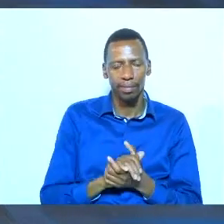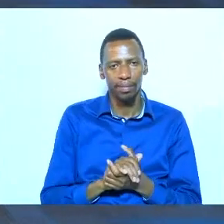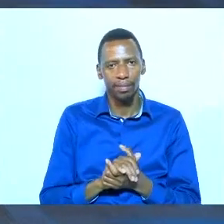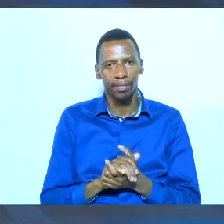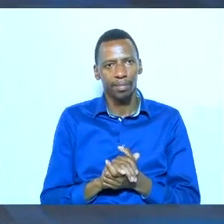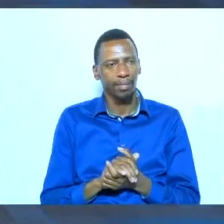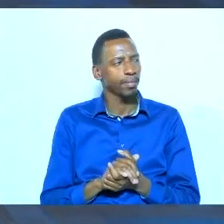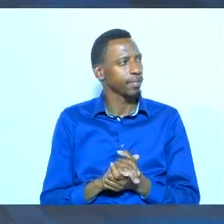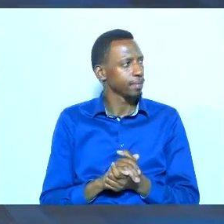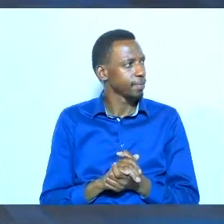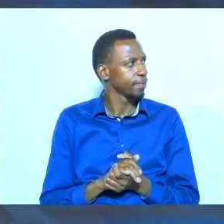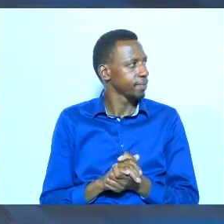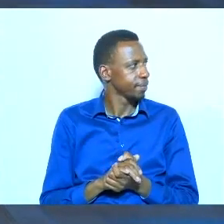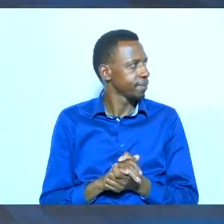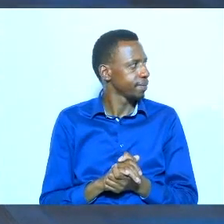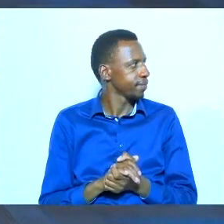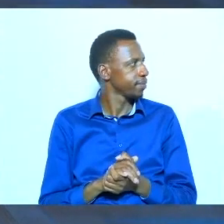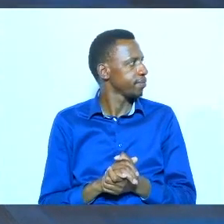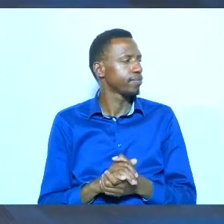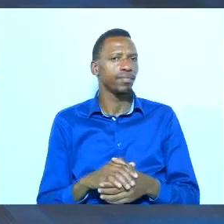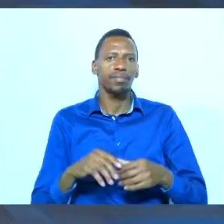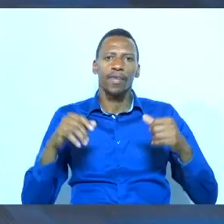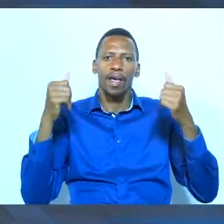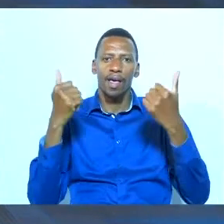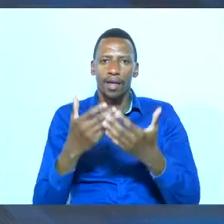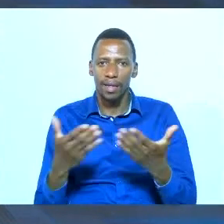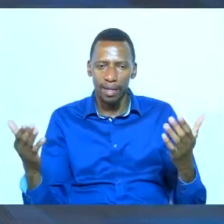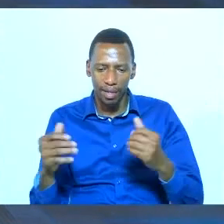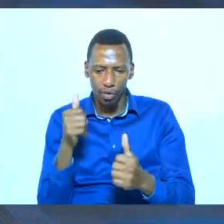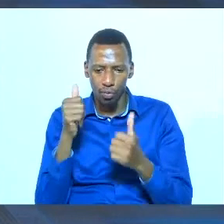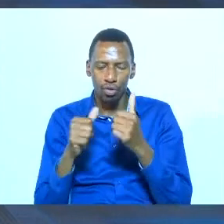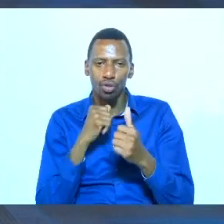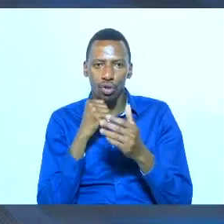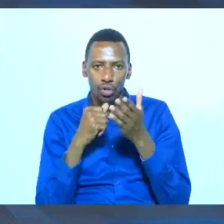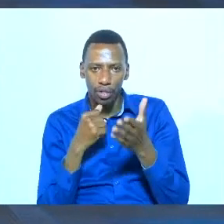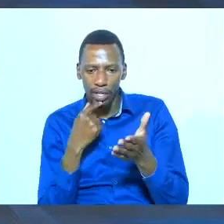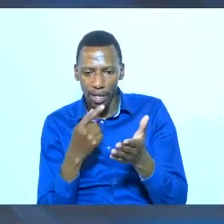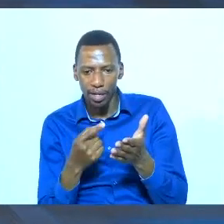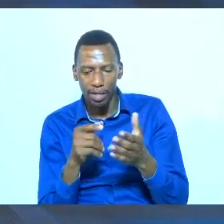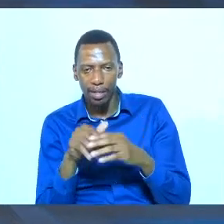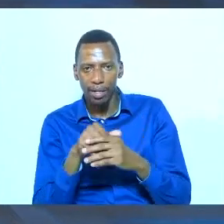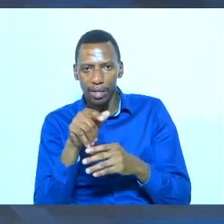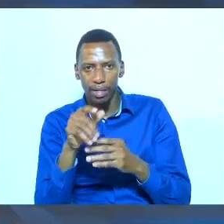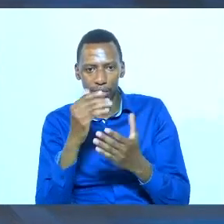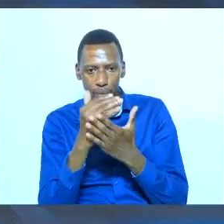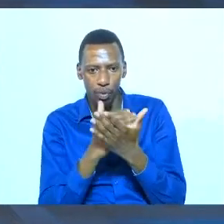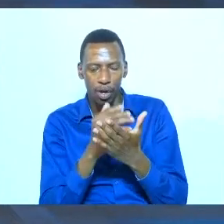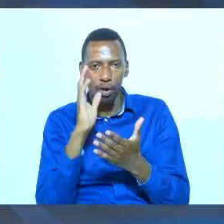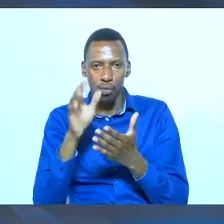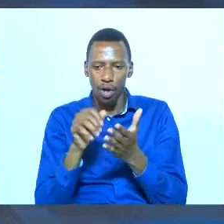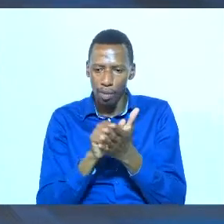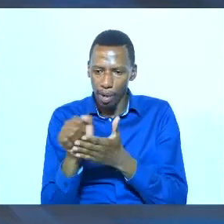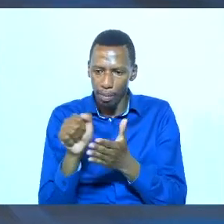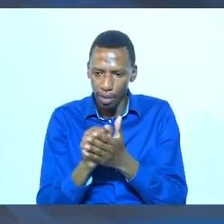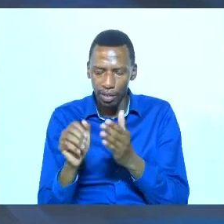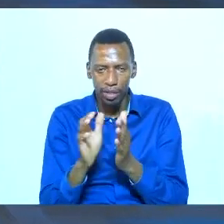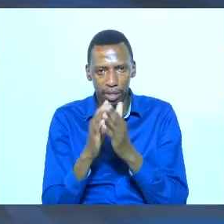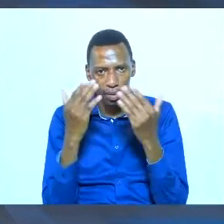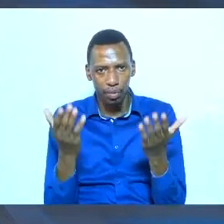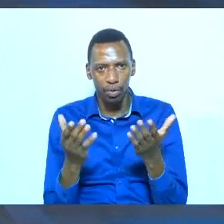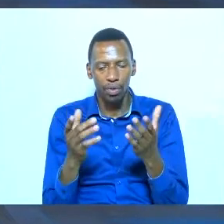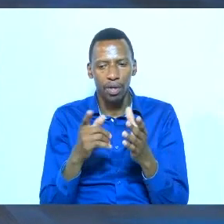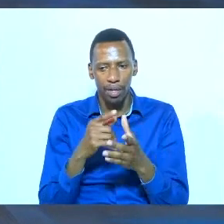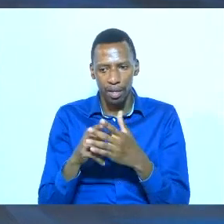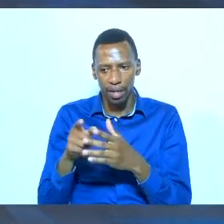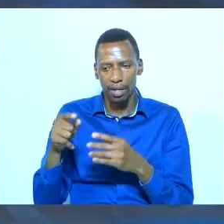that one. Anything which I'm not said in this program, we will publish it in a book, and Pastor Kefa